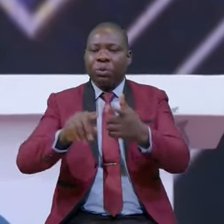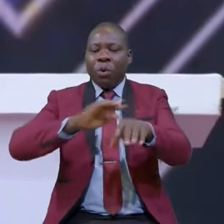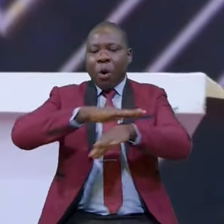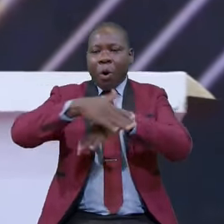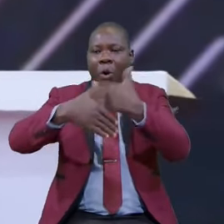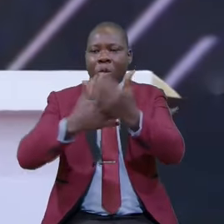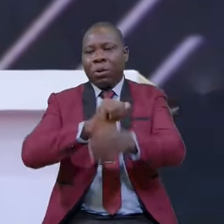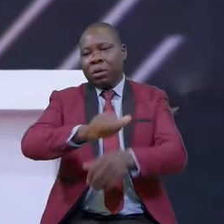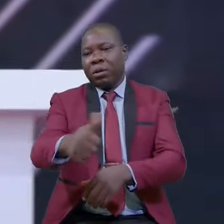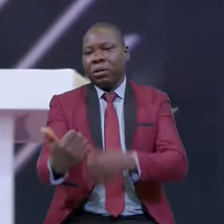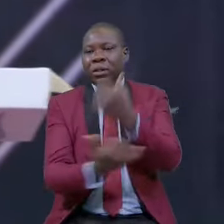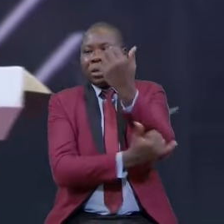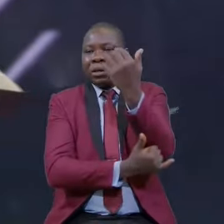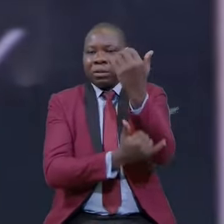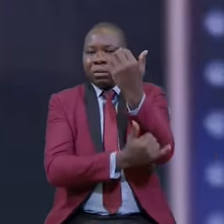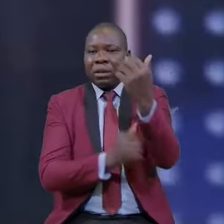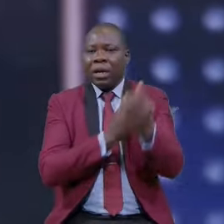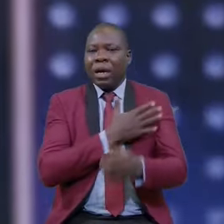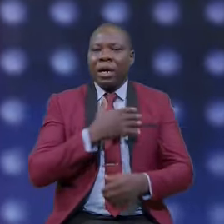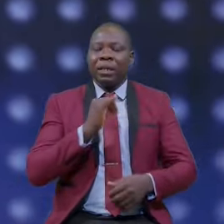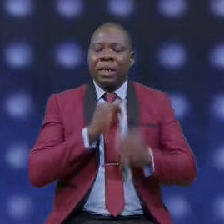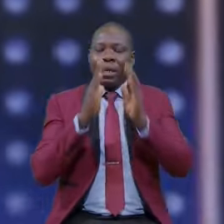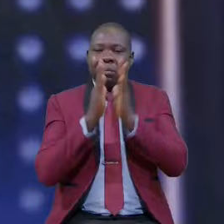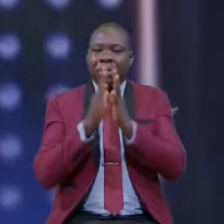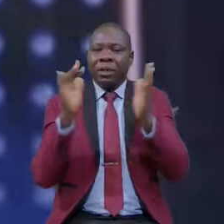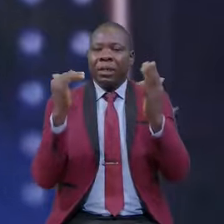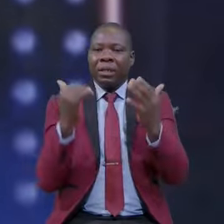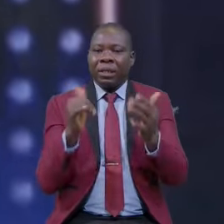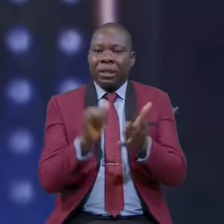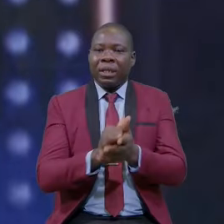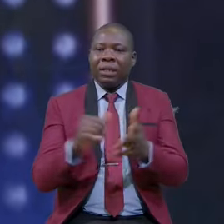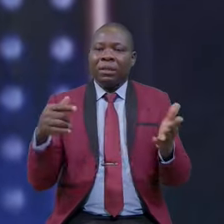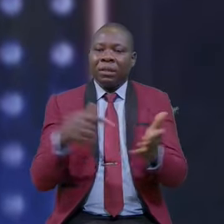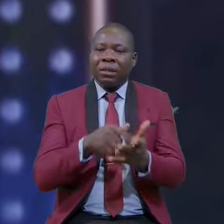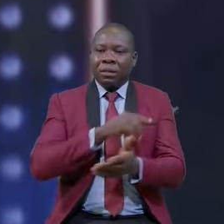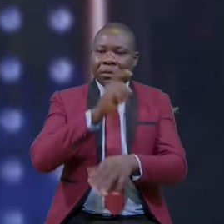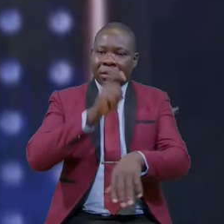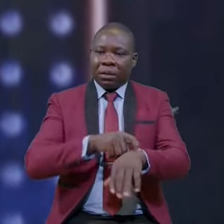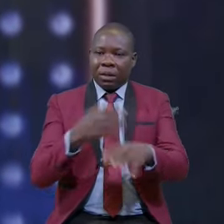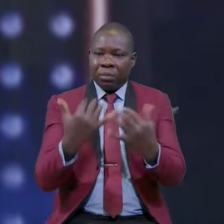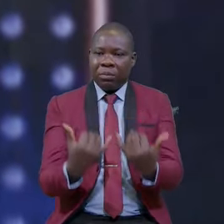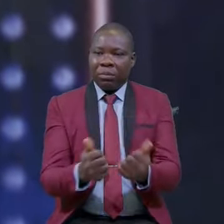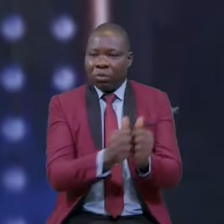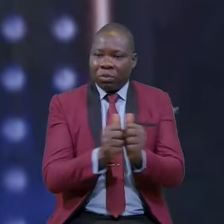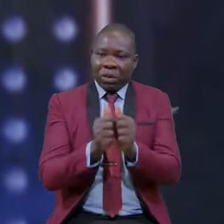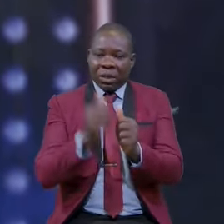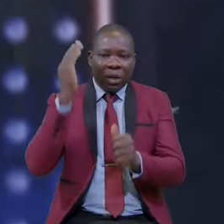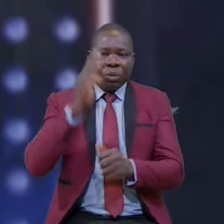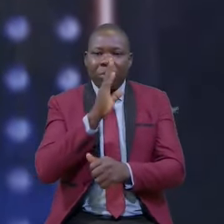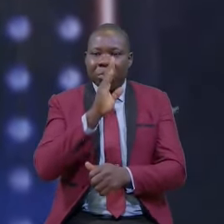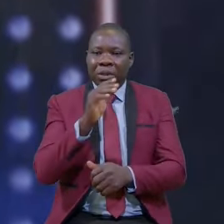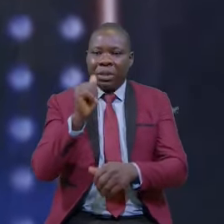And I pray that this time together will be a time of renewal, of